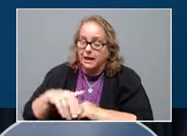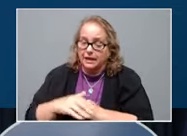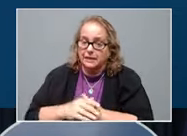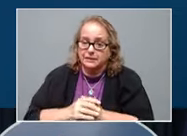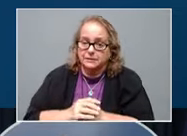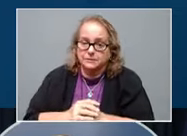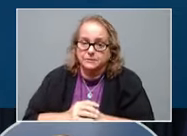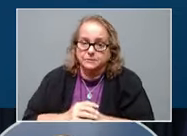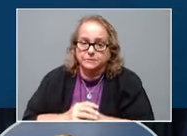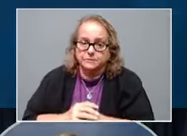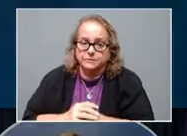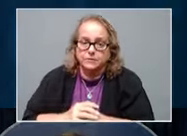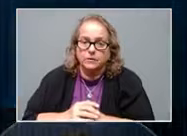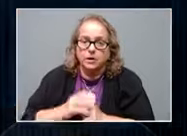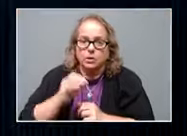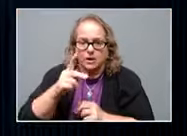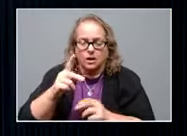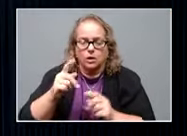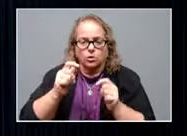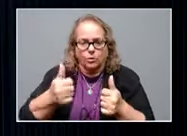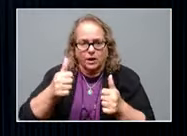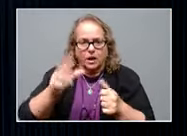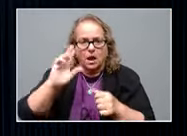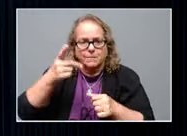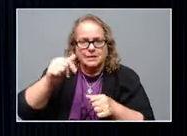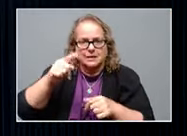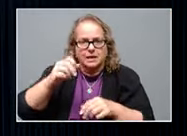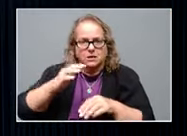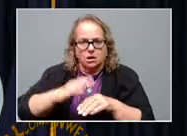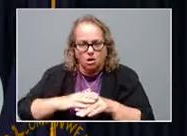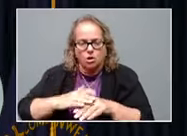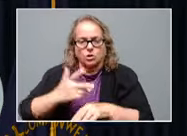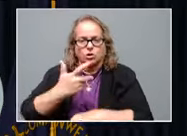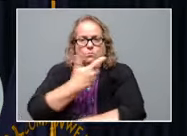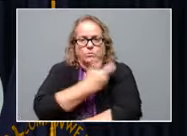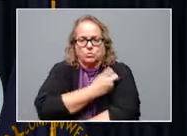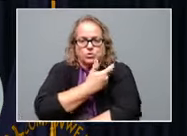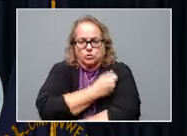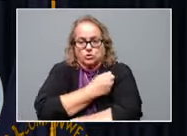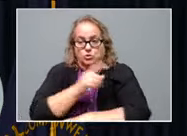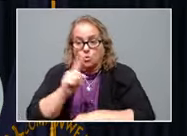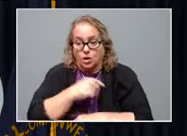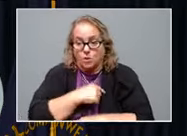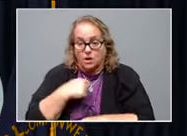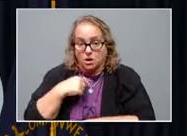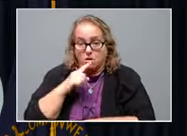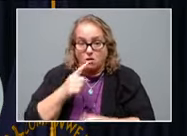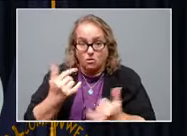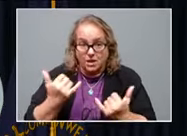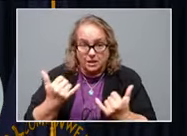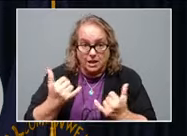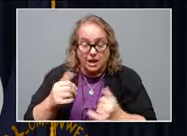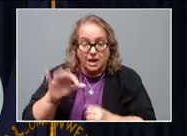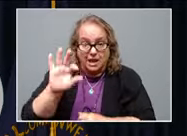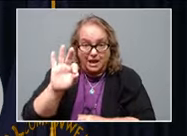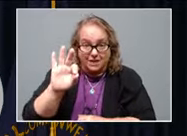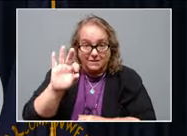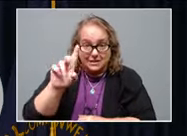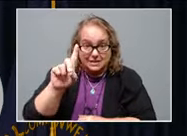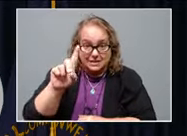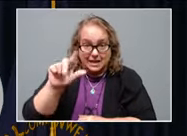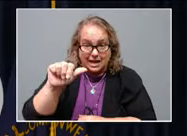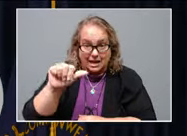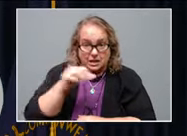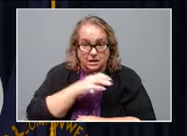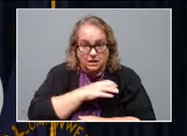give a quick update on boosters. So where we are right now is that the FDA committee has met